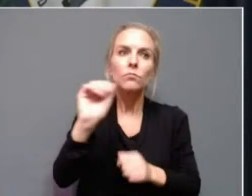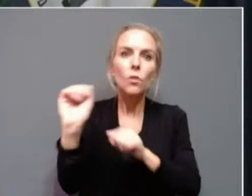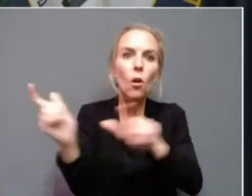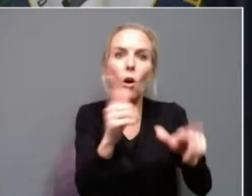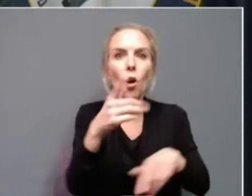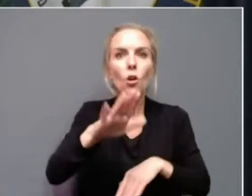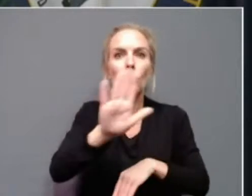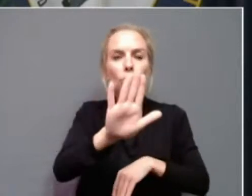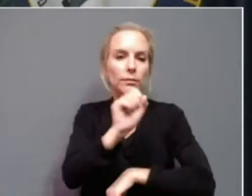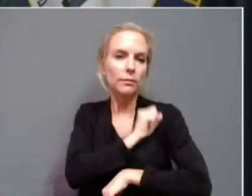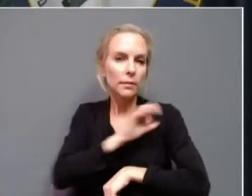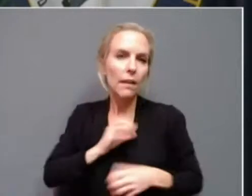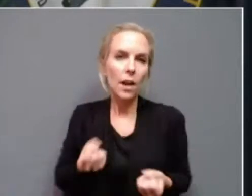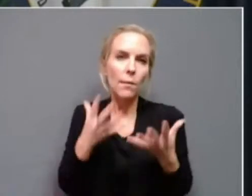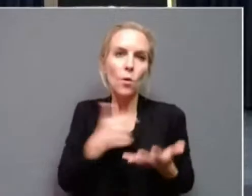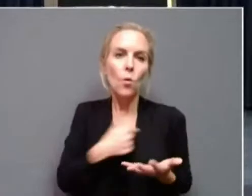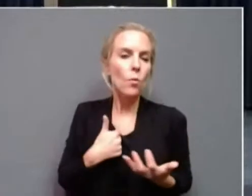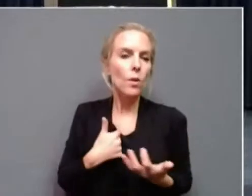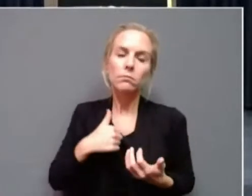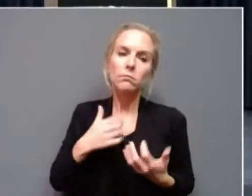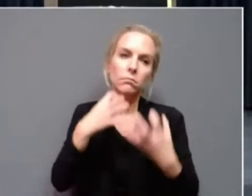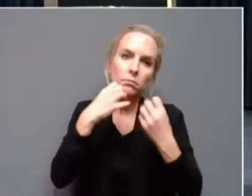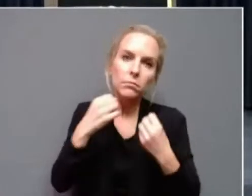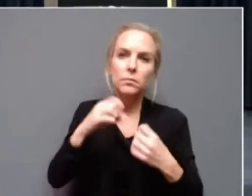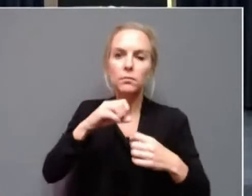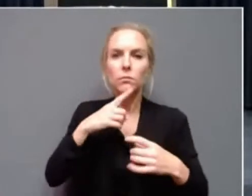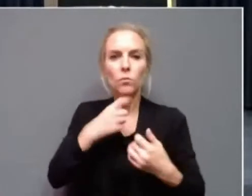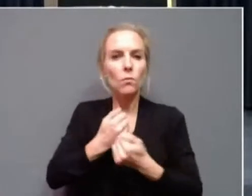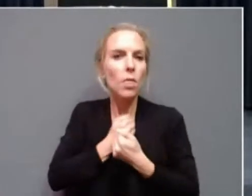them, to stay strong because we still need you.